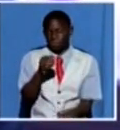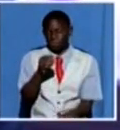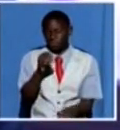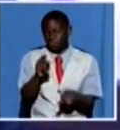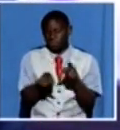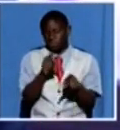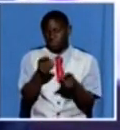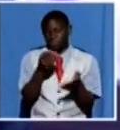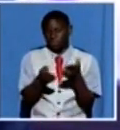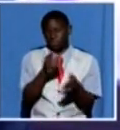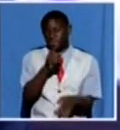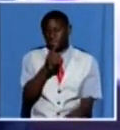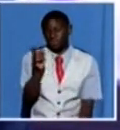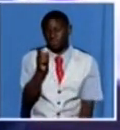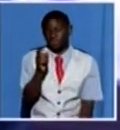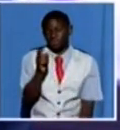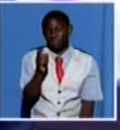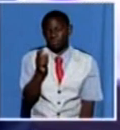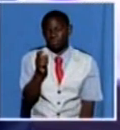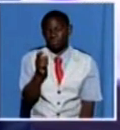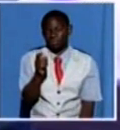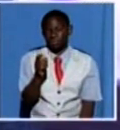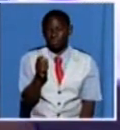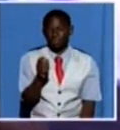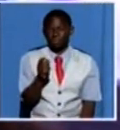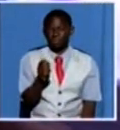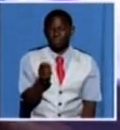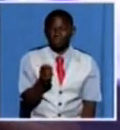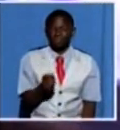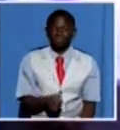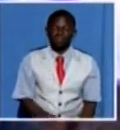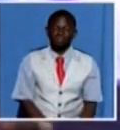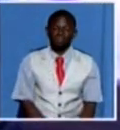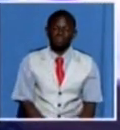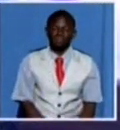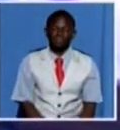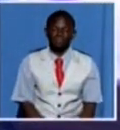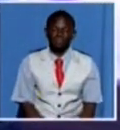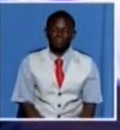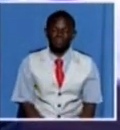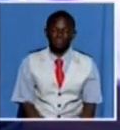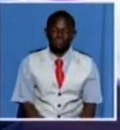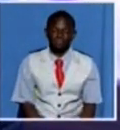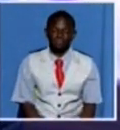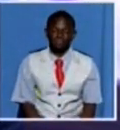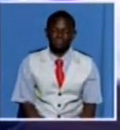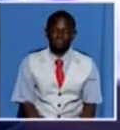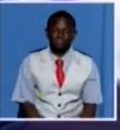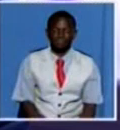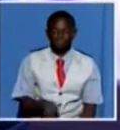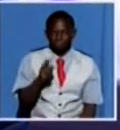be felt because they will be finally distributed among so many. But if you identified